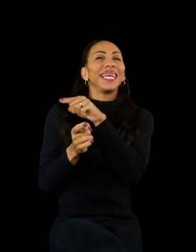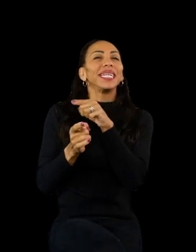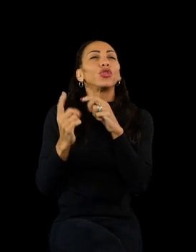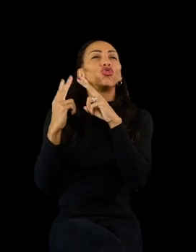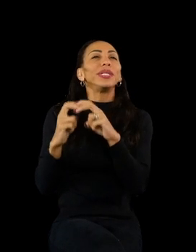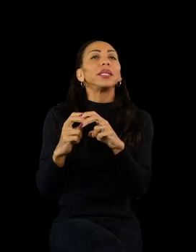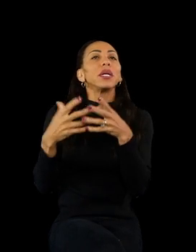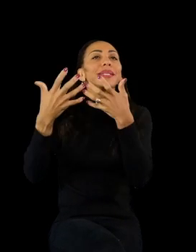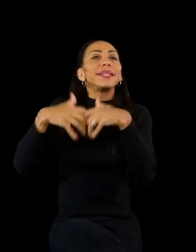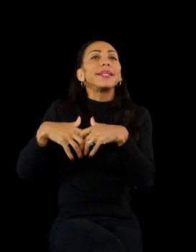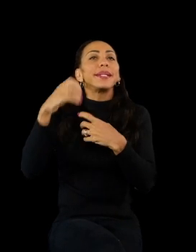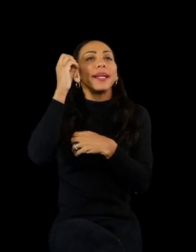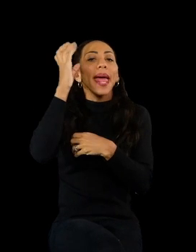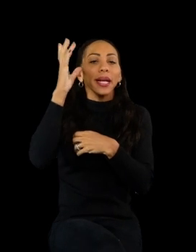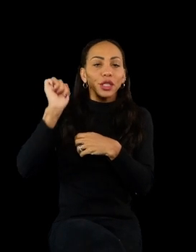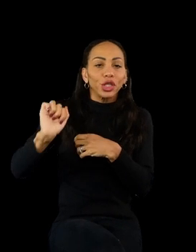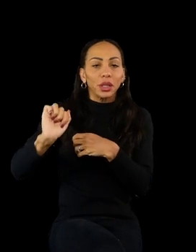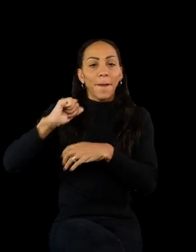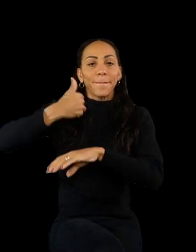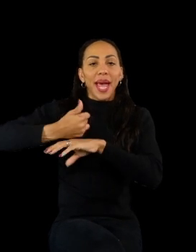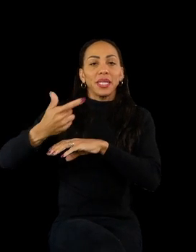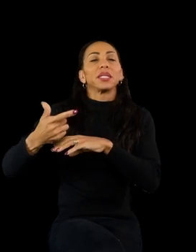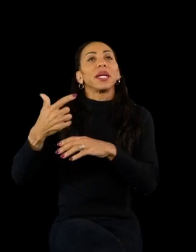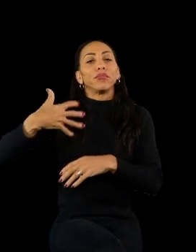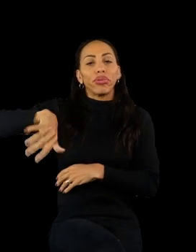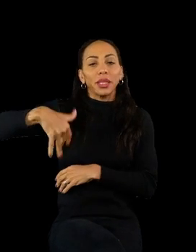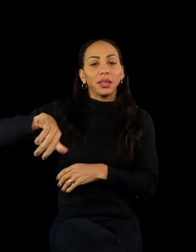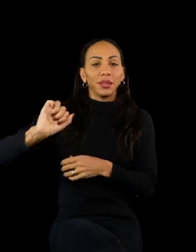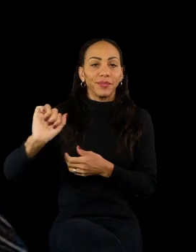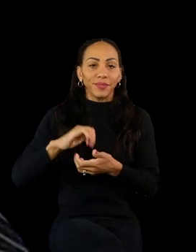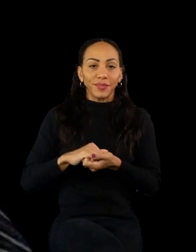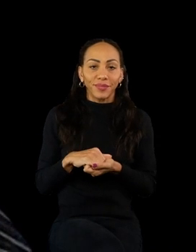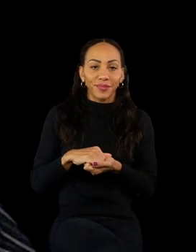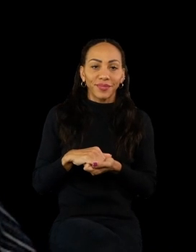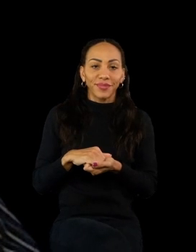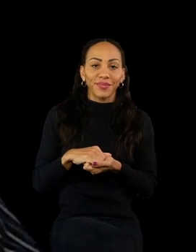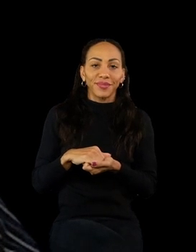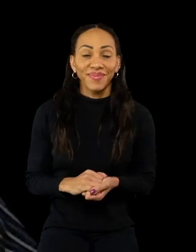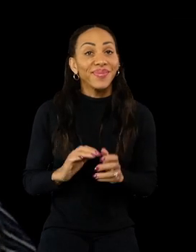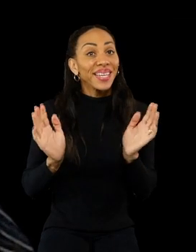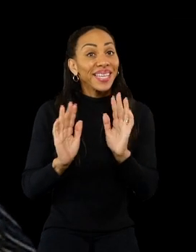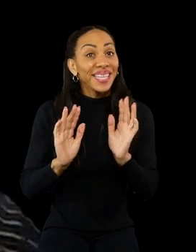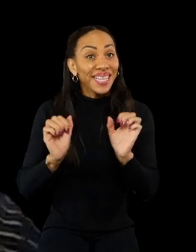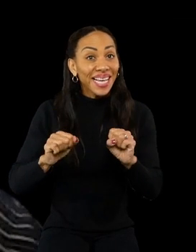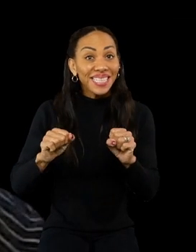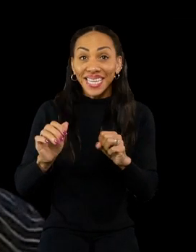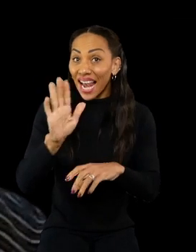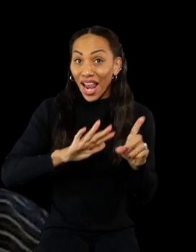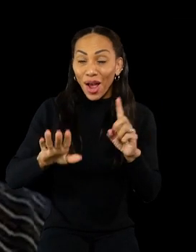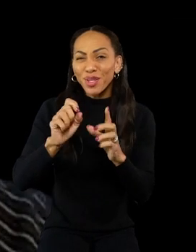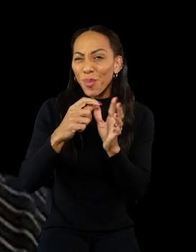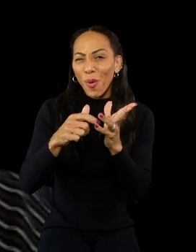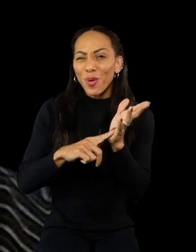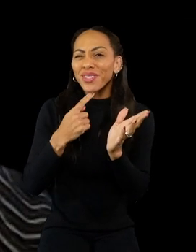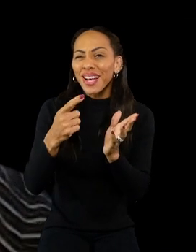who's our research technician here at Brighton. And then I'm going to go, and I'll just quick hello for